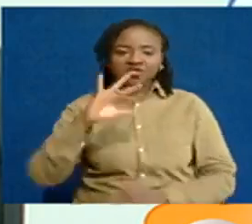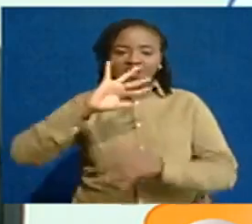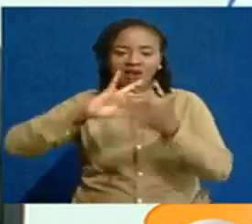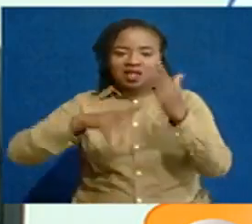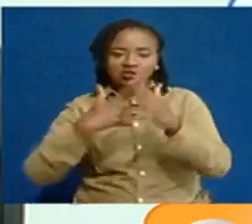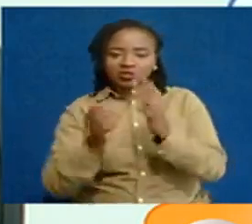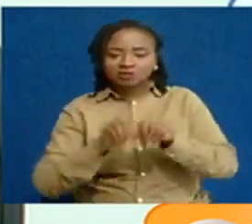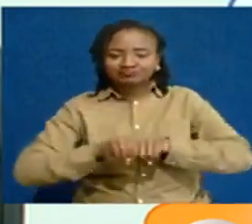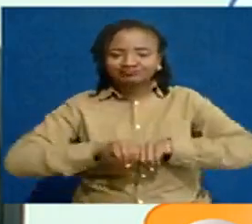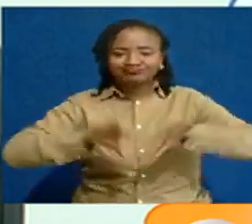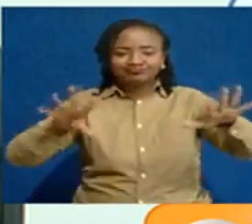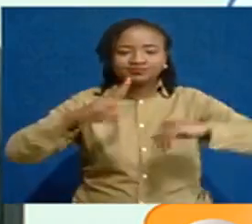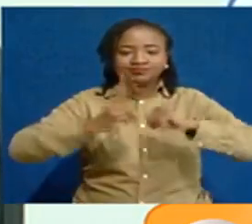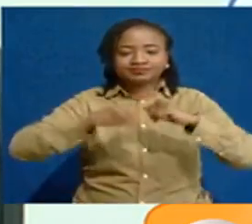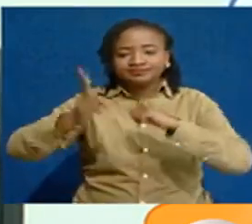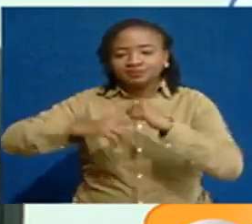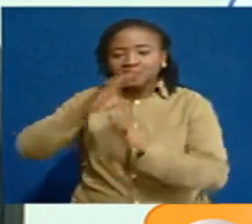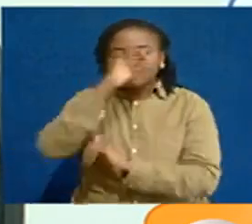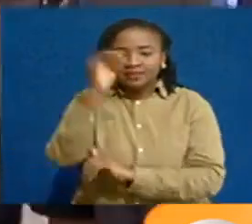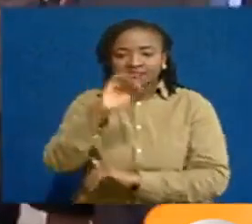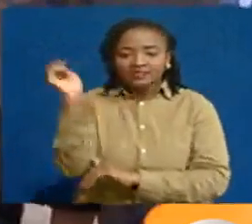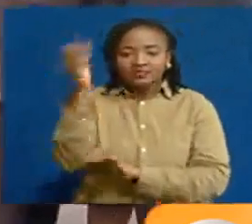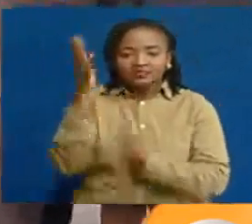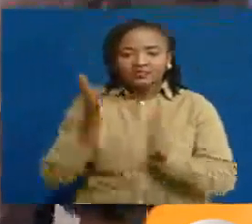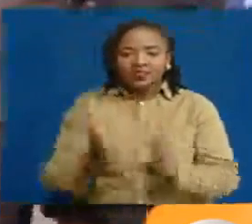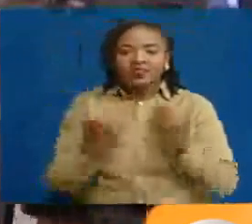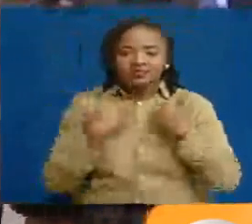reaches 77% of the Kenyan population.